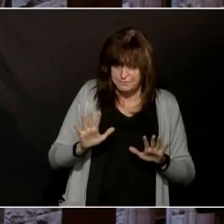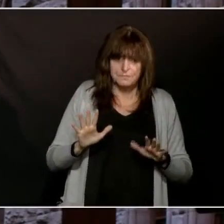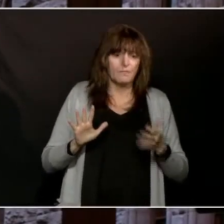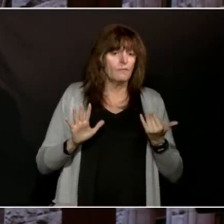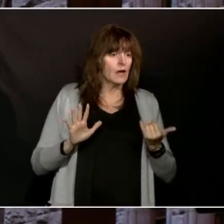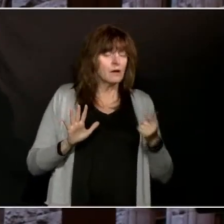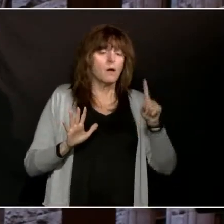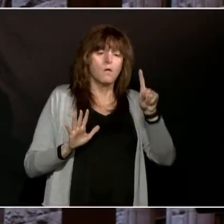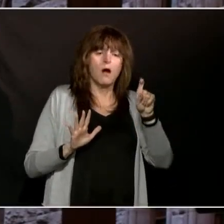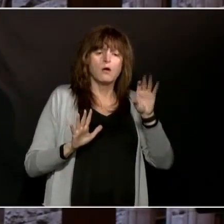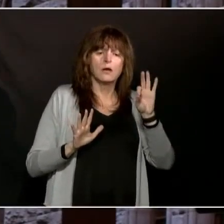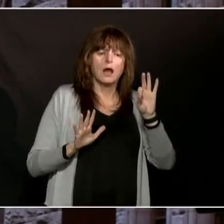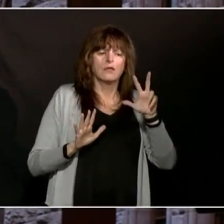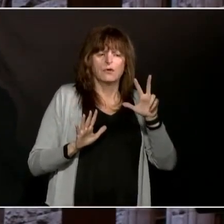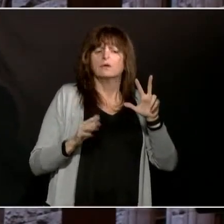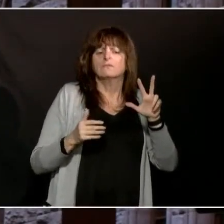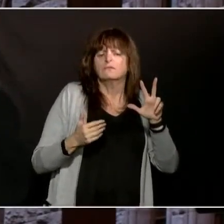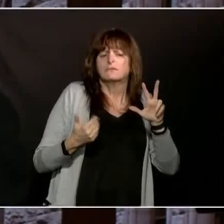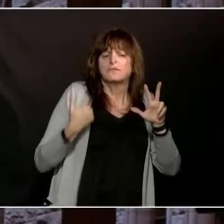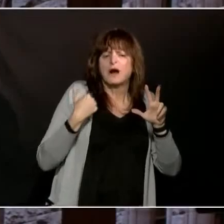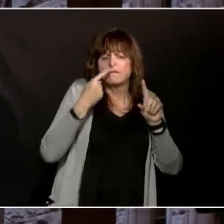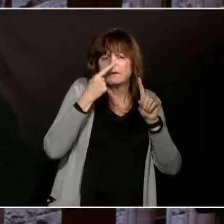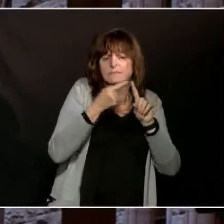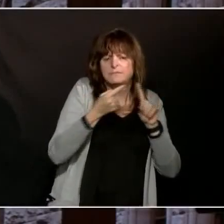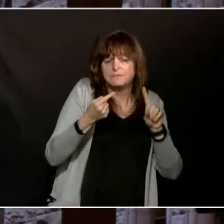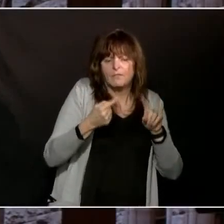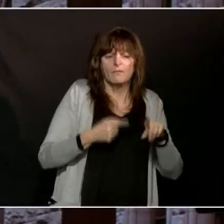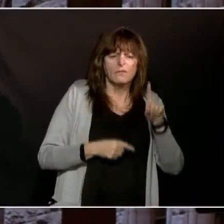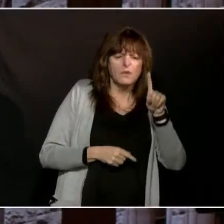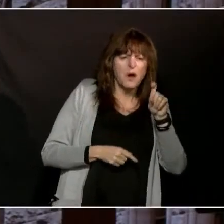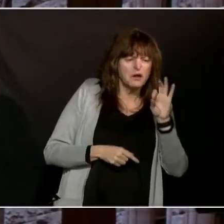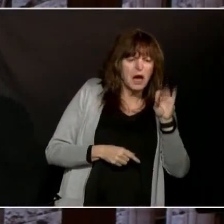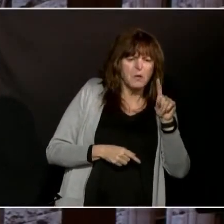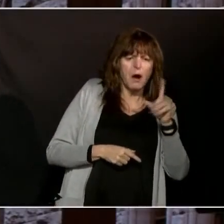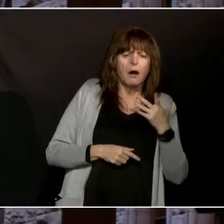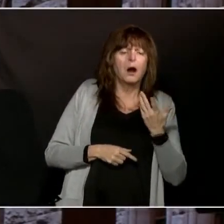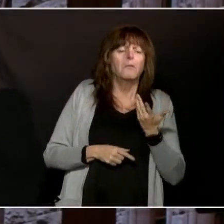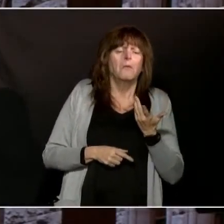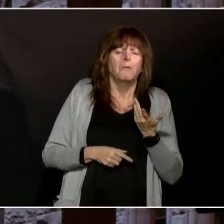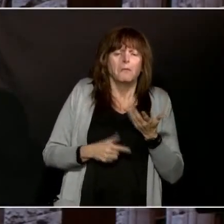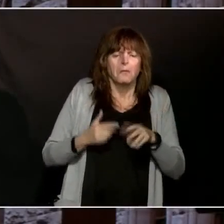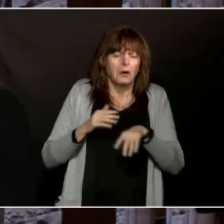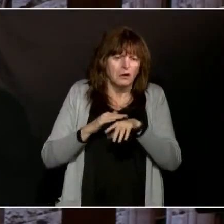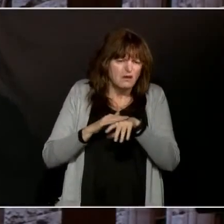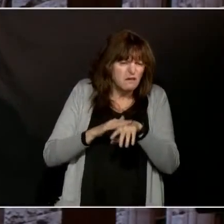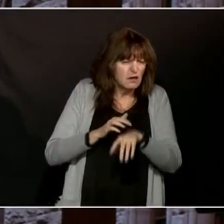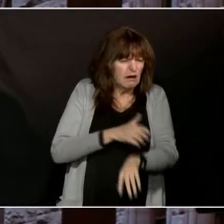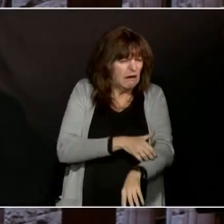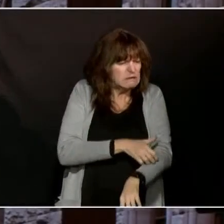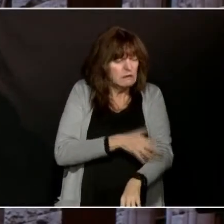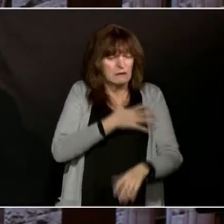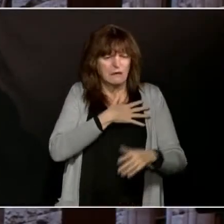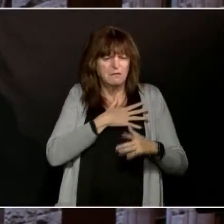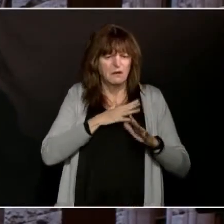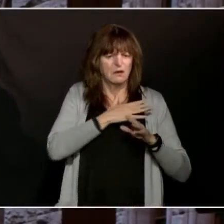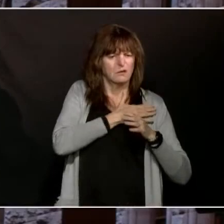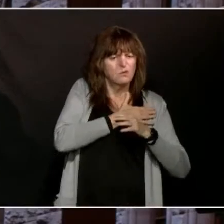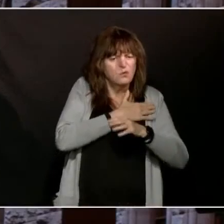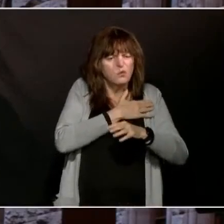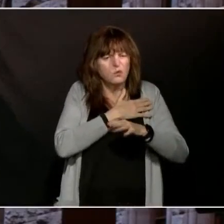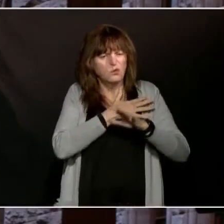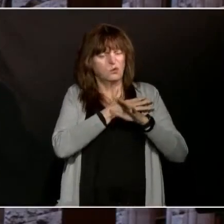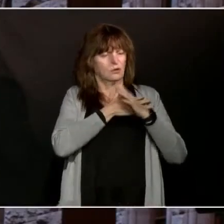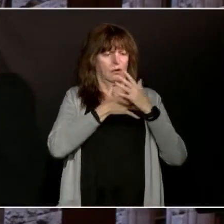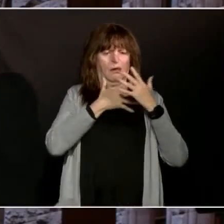events. 191 of those were mild, such as local pain, itchiness, feeling a bit unwell for a period of